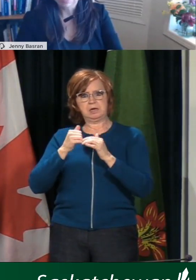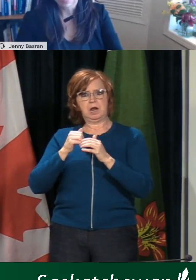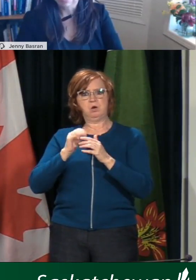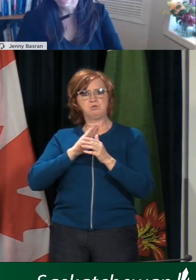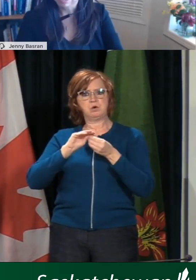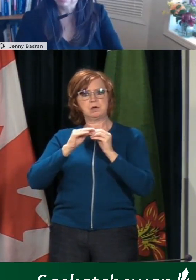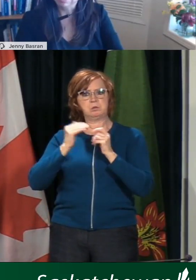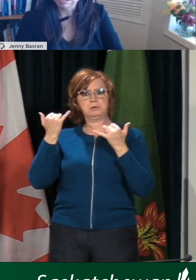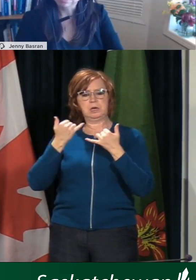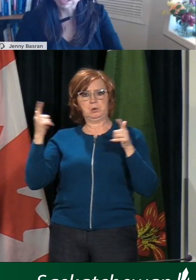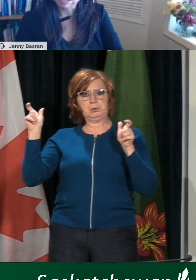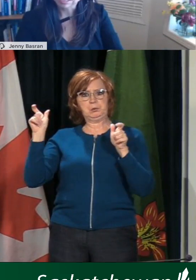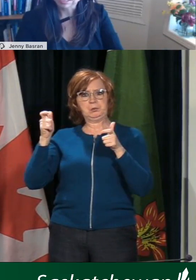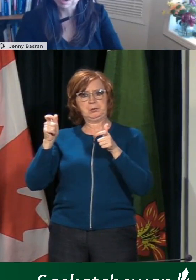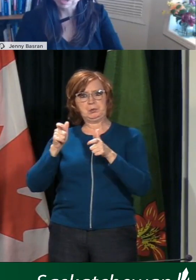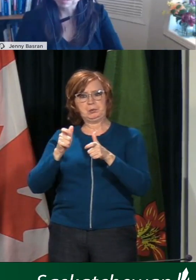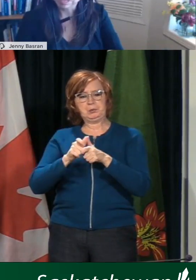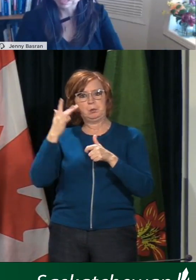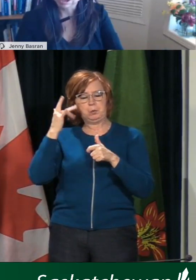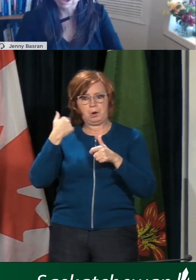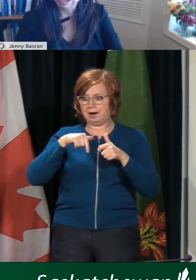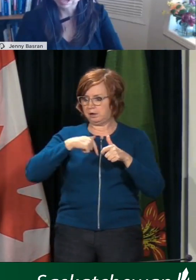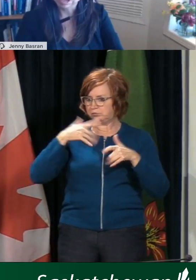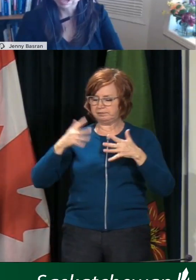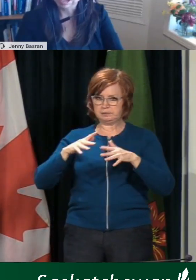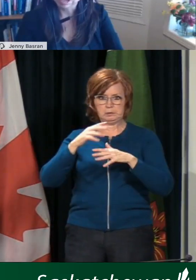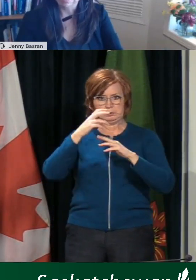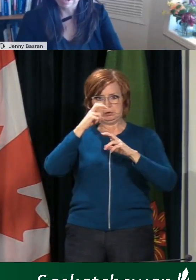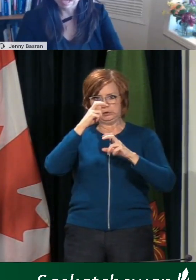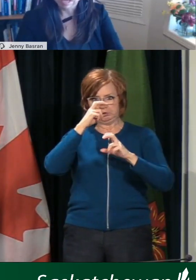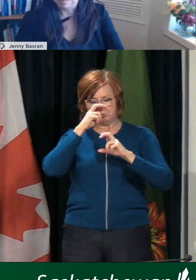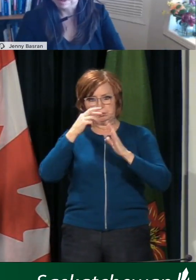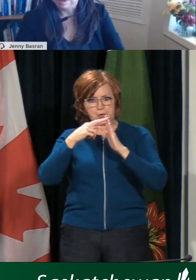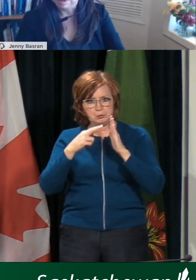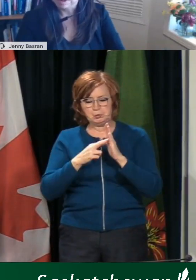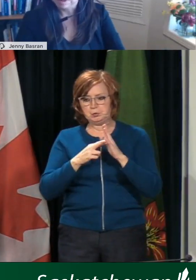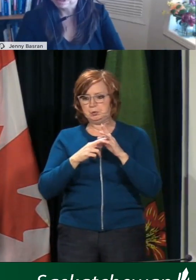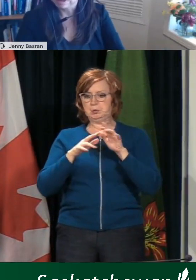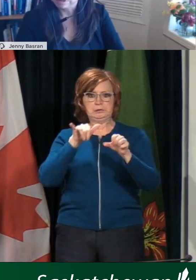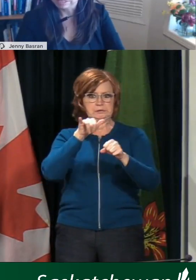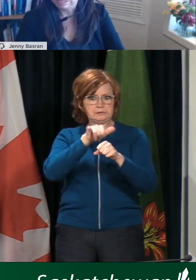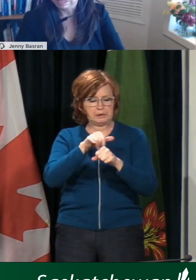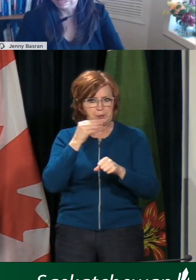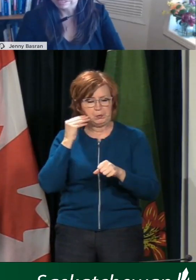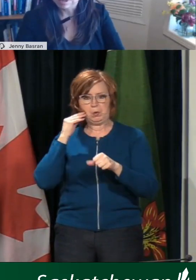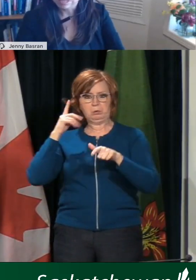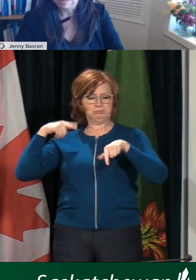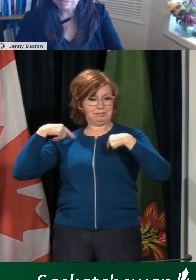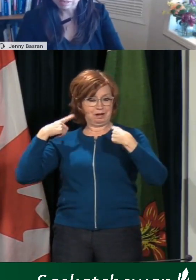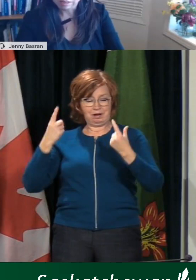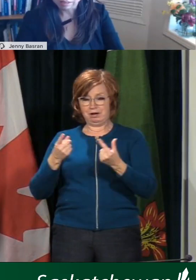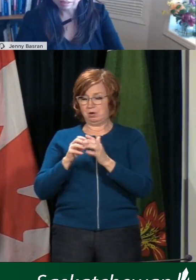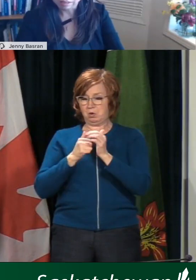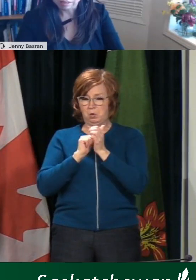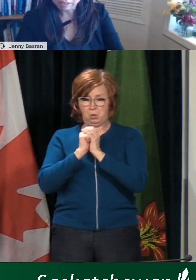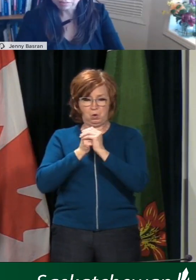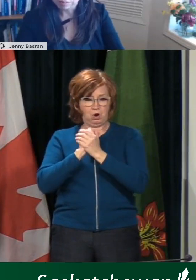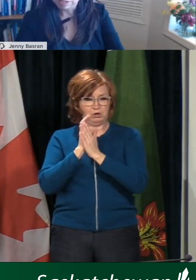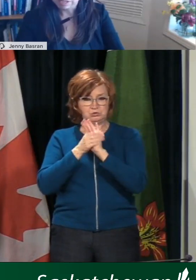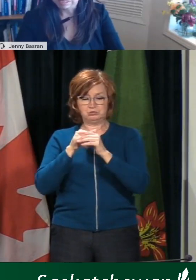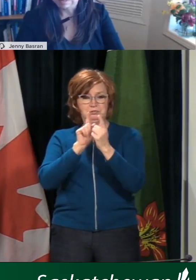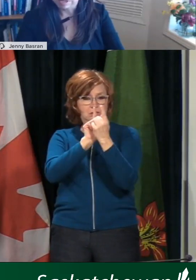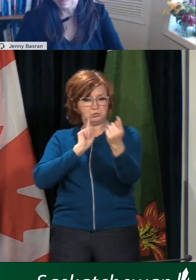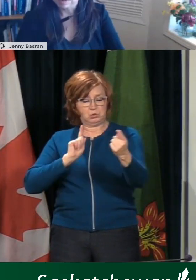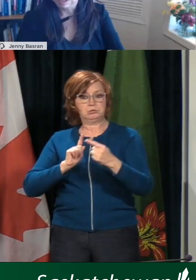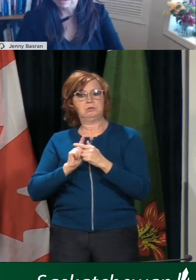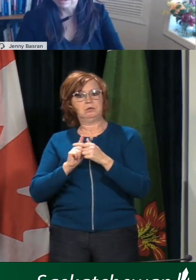effect of all the interventions that we've put in place currently and how we've been following those directions. And really what the effective reproductive number